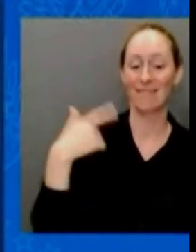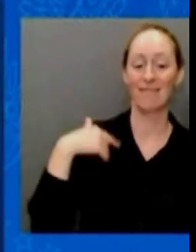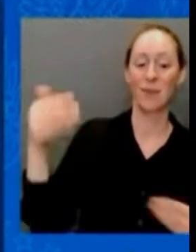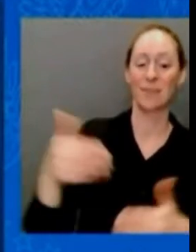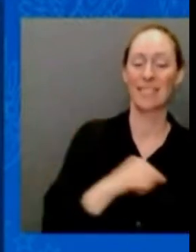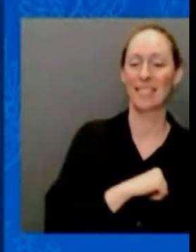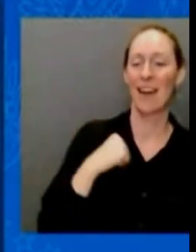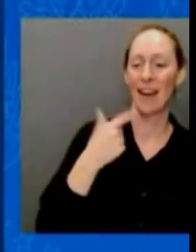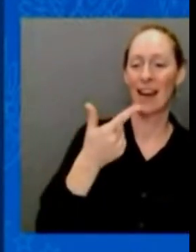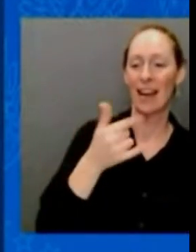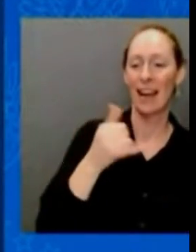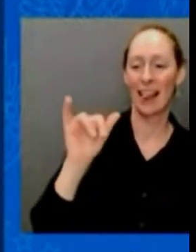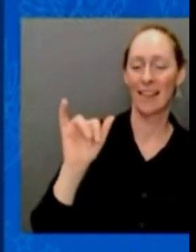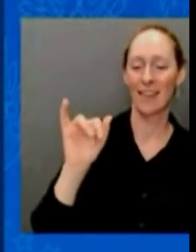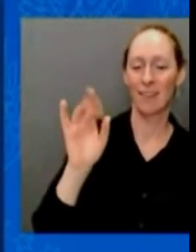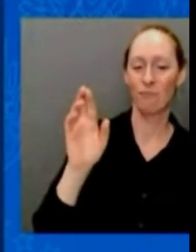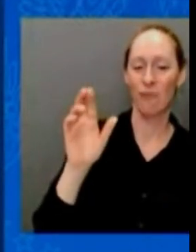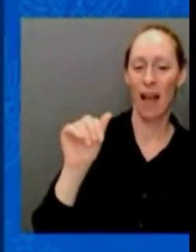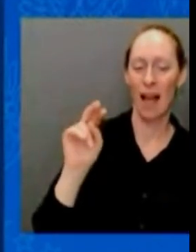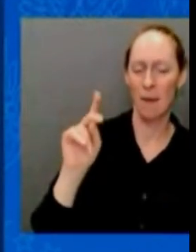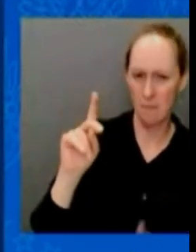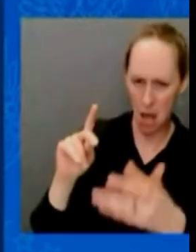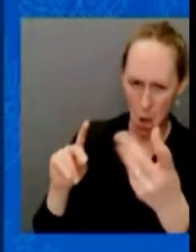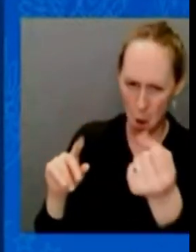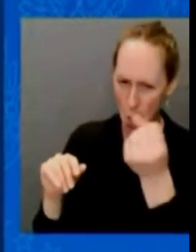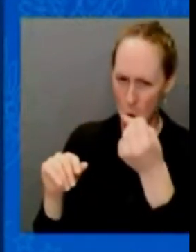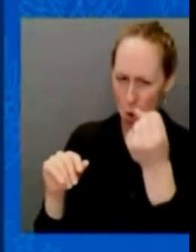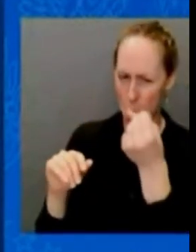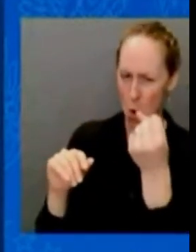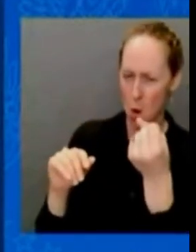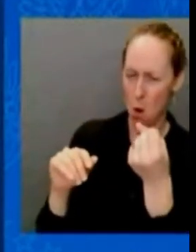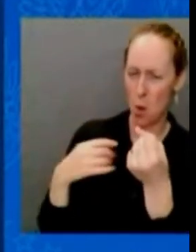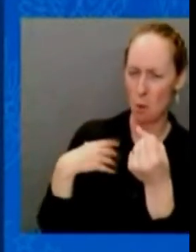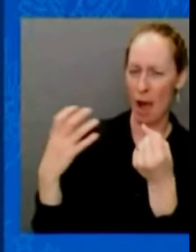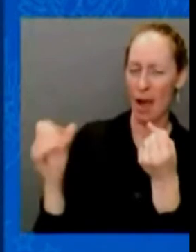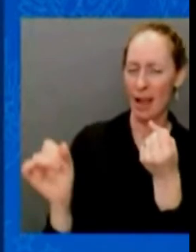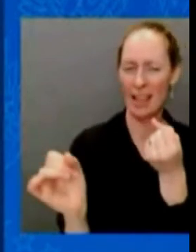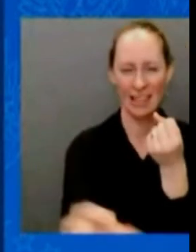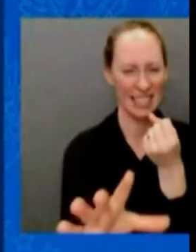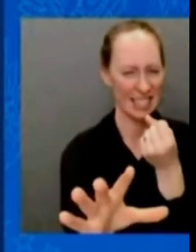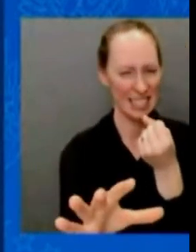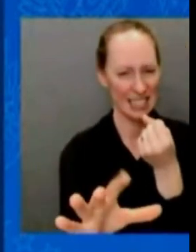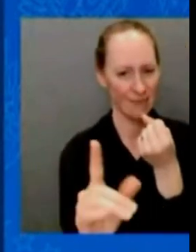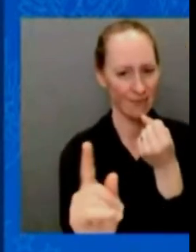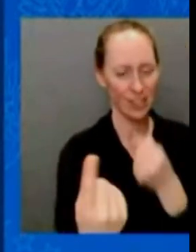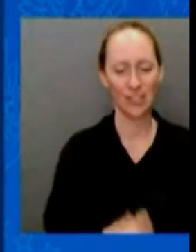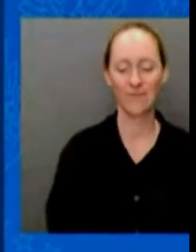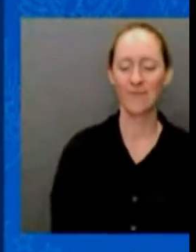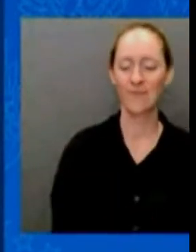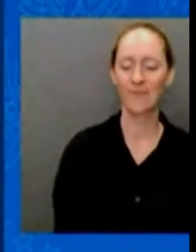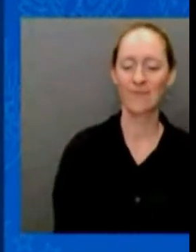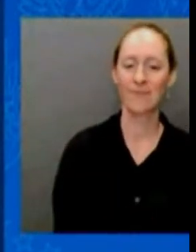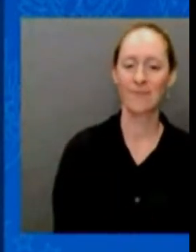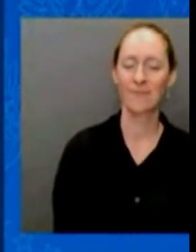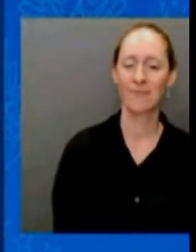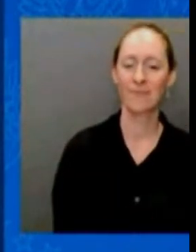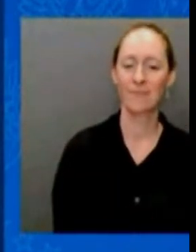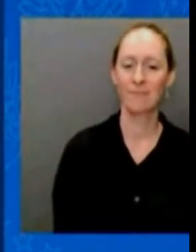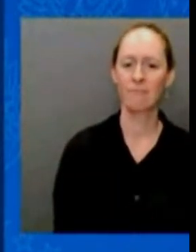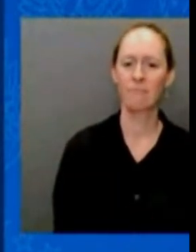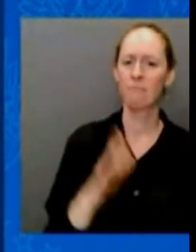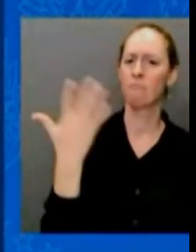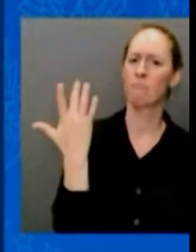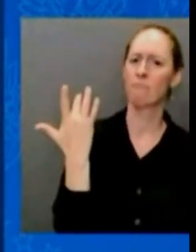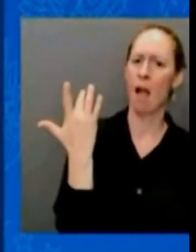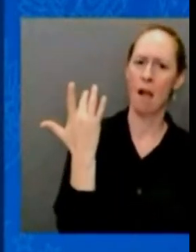totally consistent with what we're doing. One of the reasons why women in America have an opportunity to serve in any